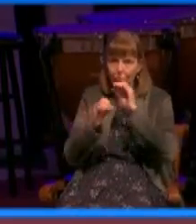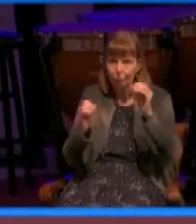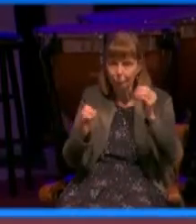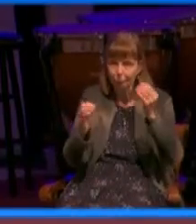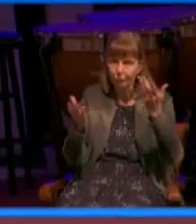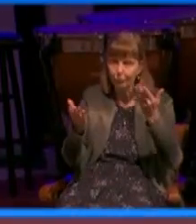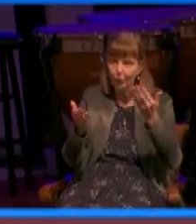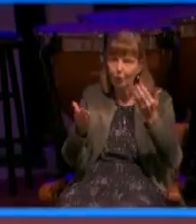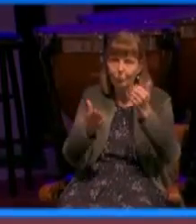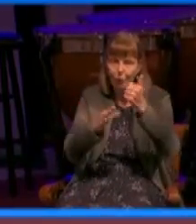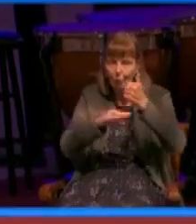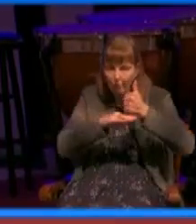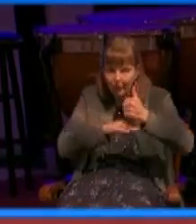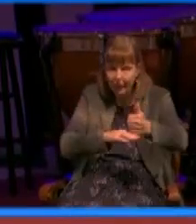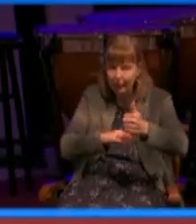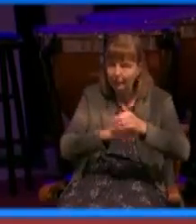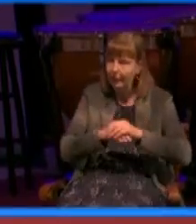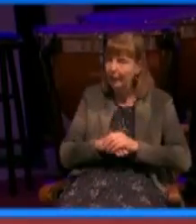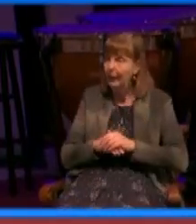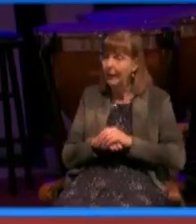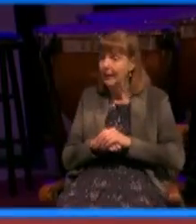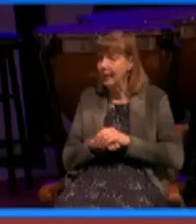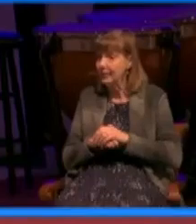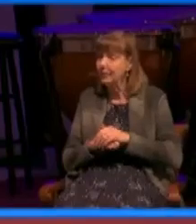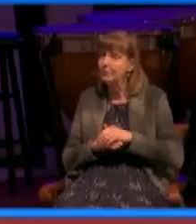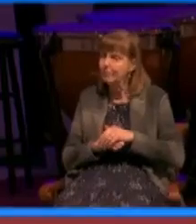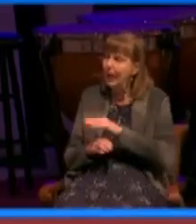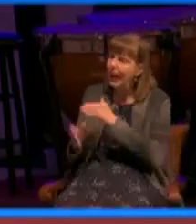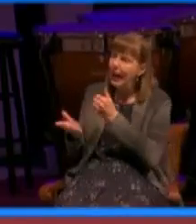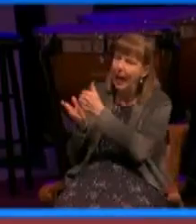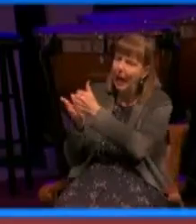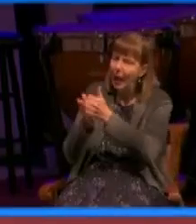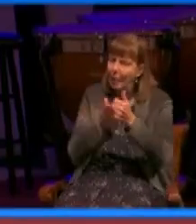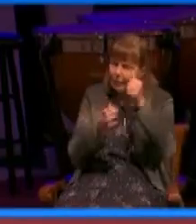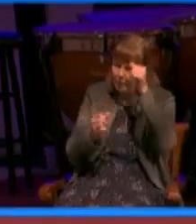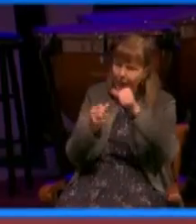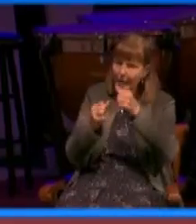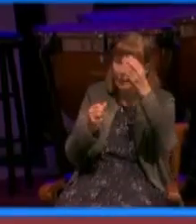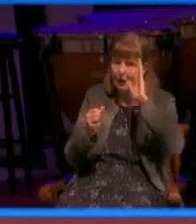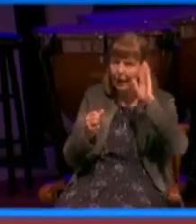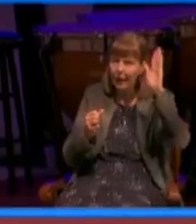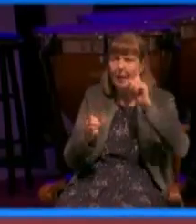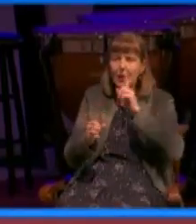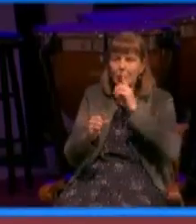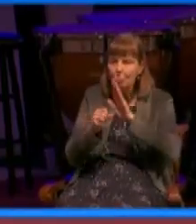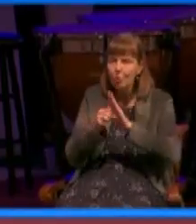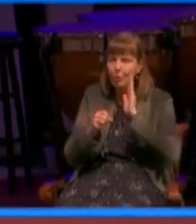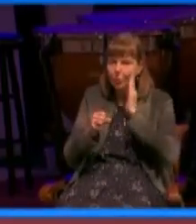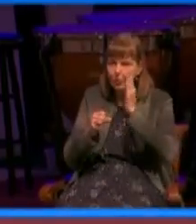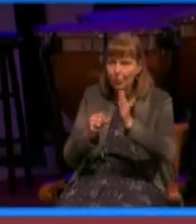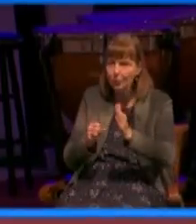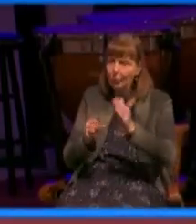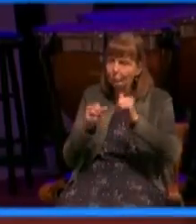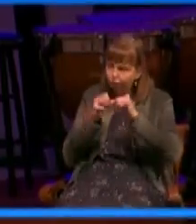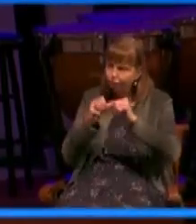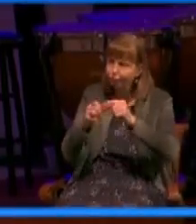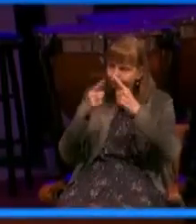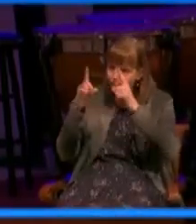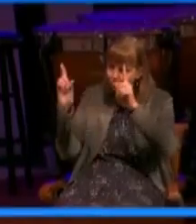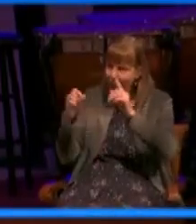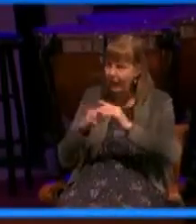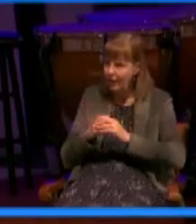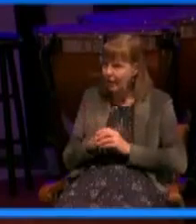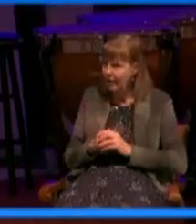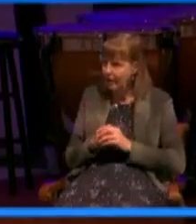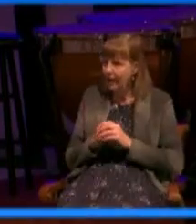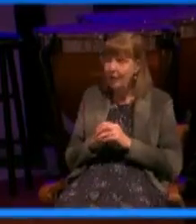God and that he would keep his promise. It was to serve as a marker that they would never leave his way. And God is so